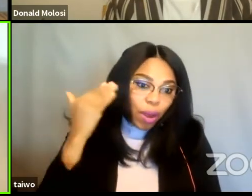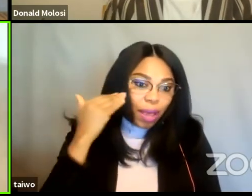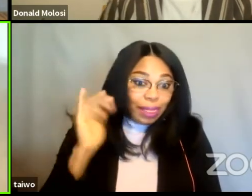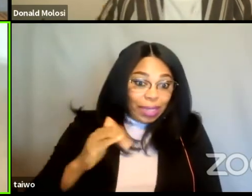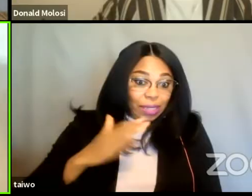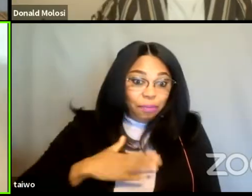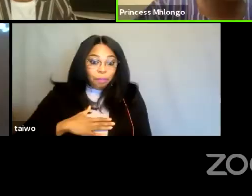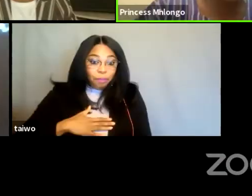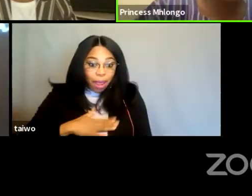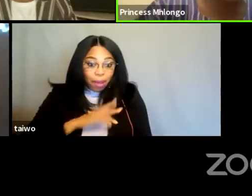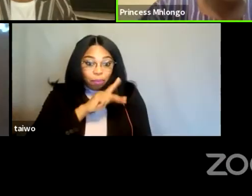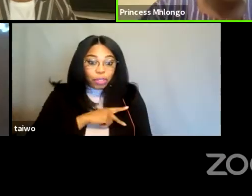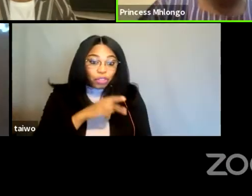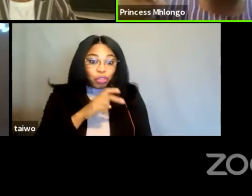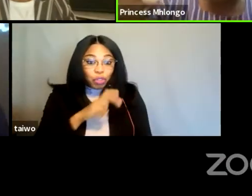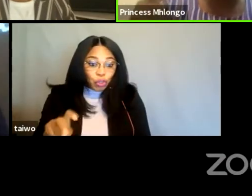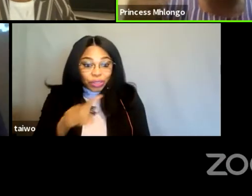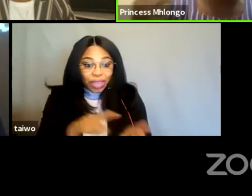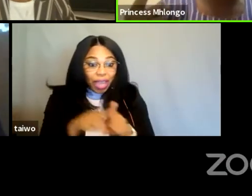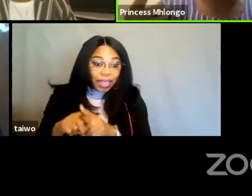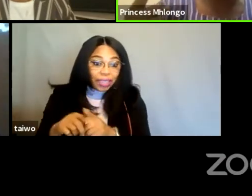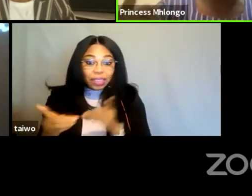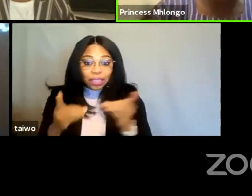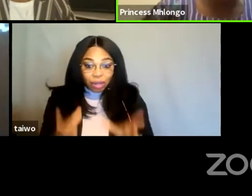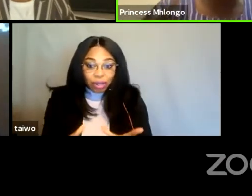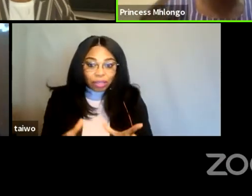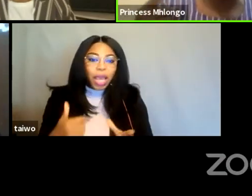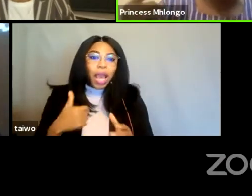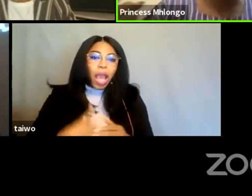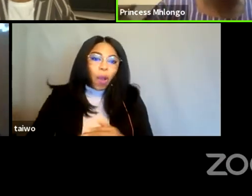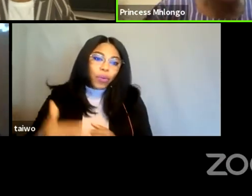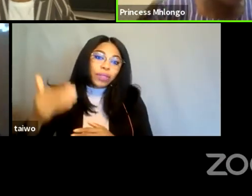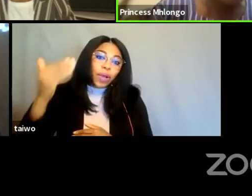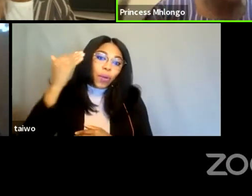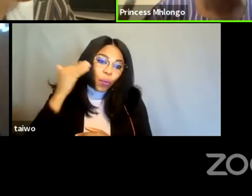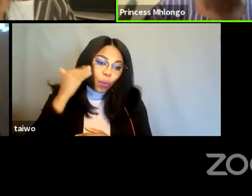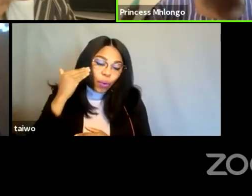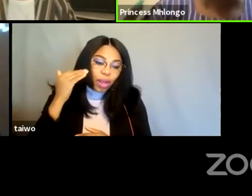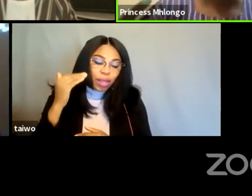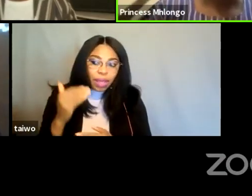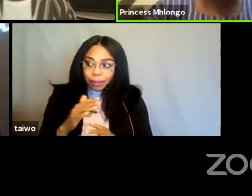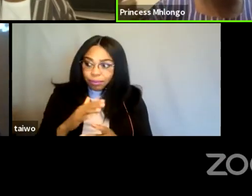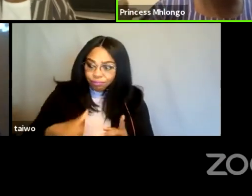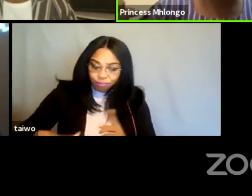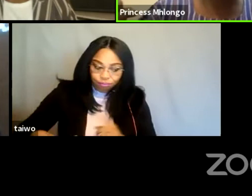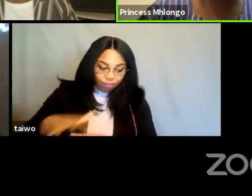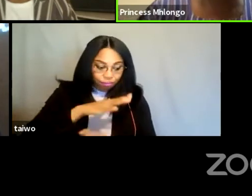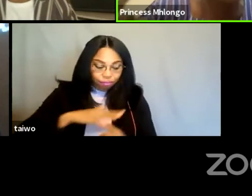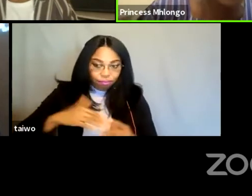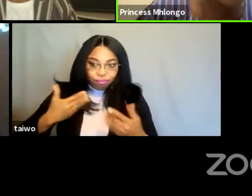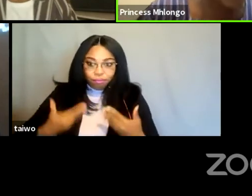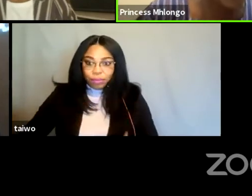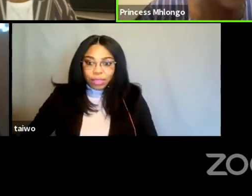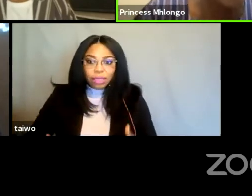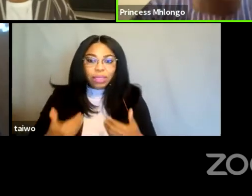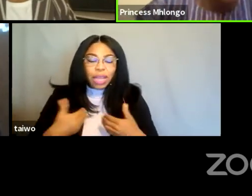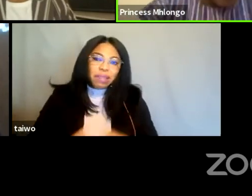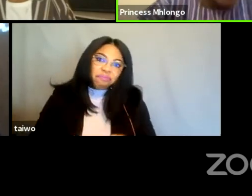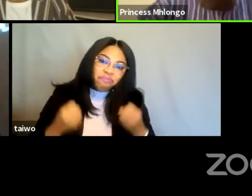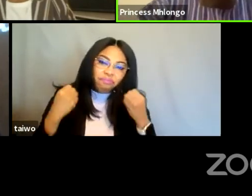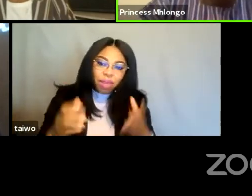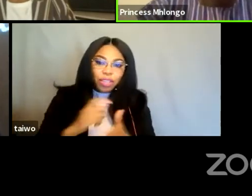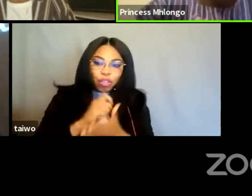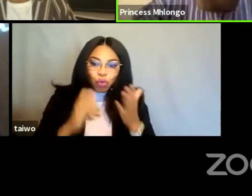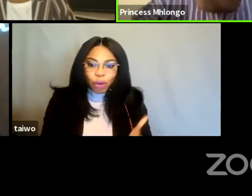own personal journey as a director. I was very much aware that around me, there were so many writers